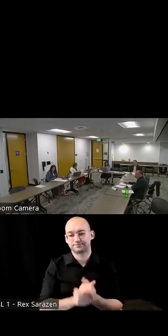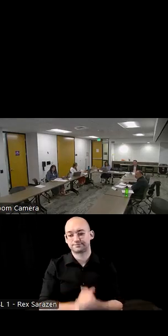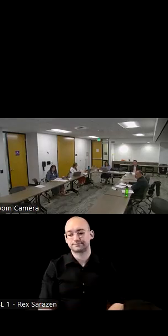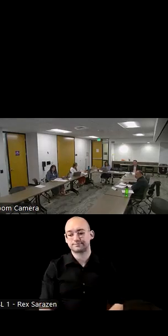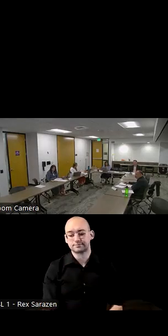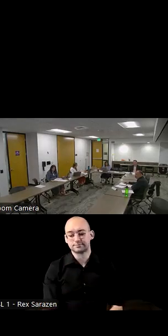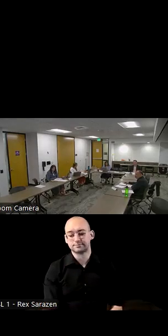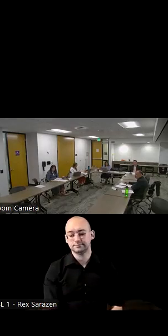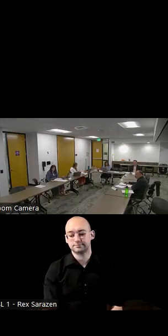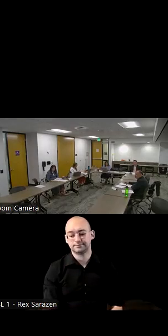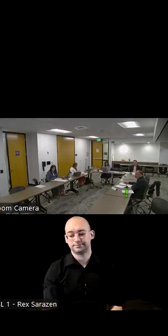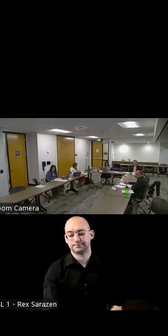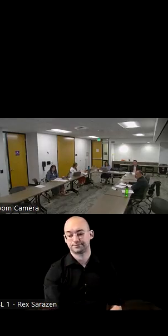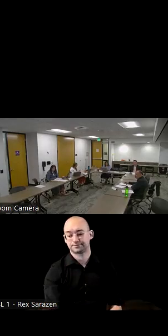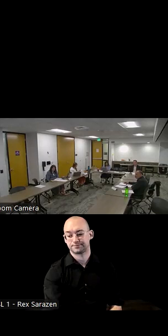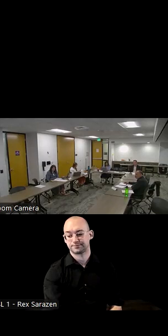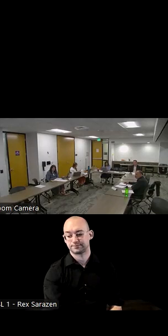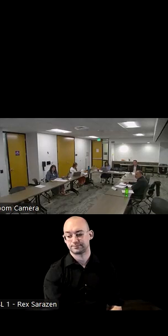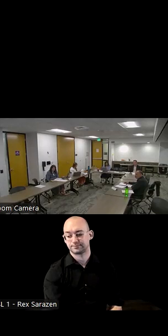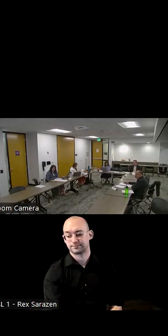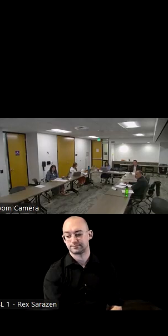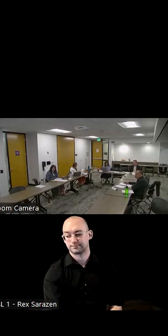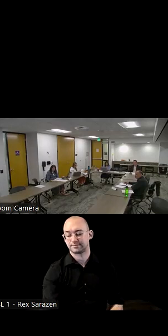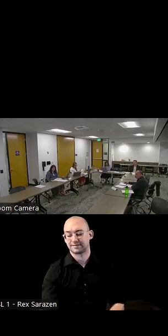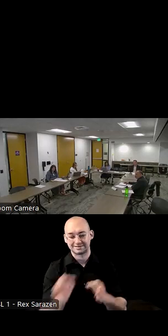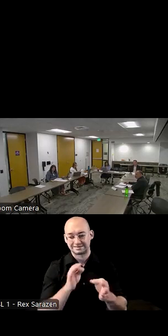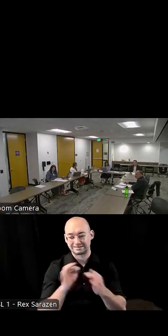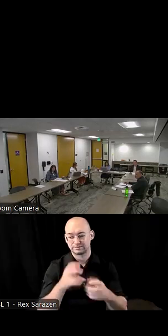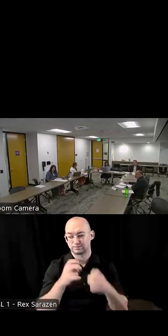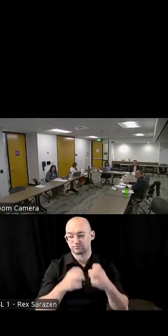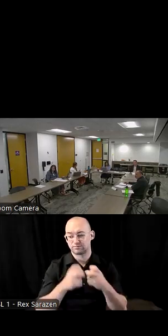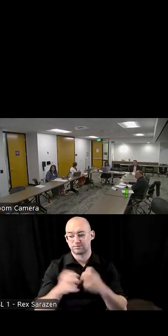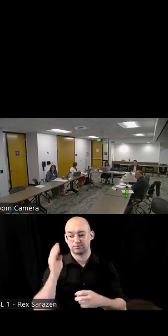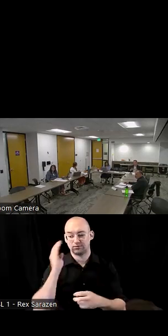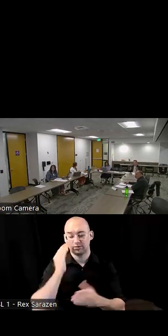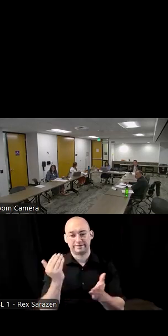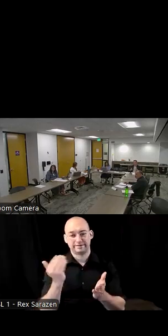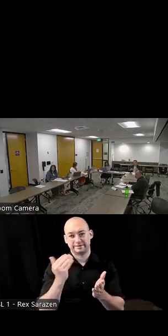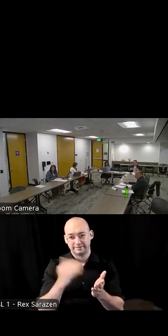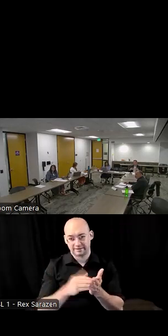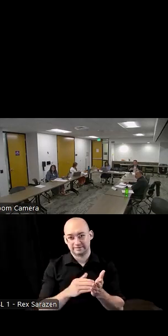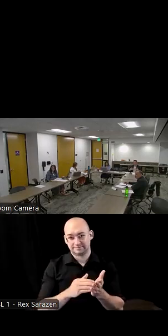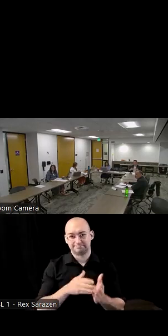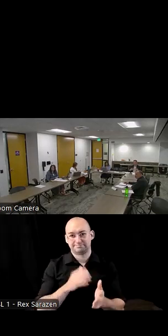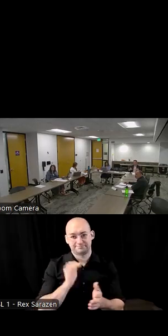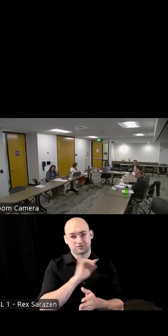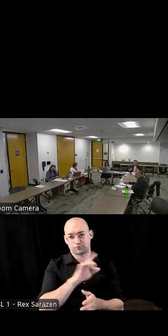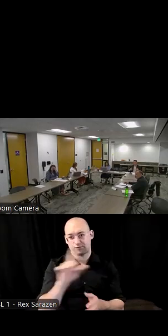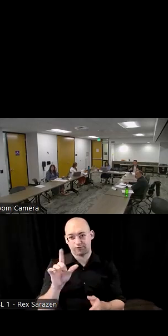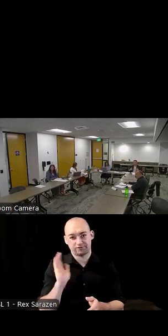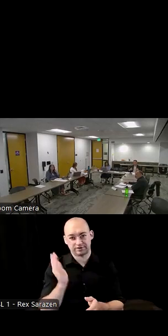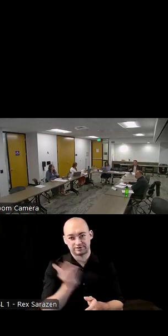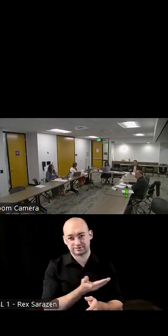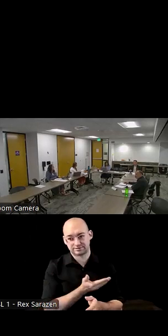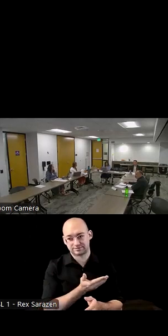So again, defining the problem. Again, to all of us in this room and on screen, I don't think